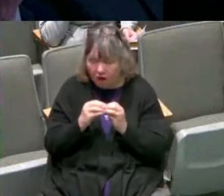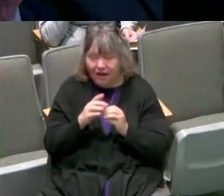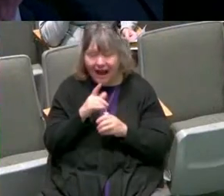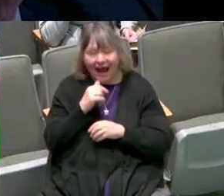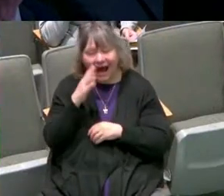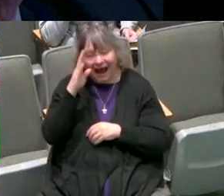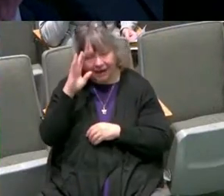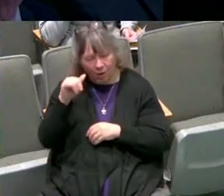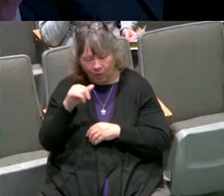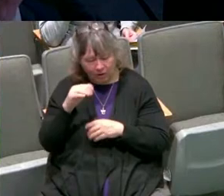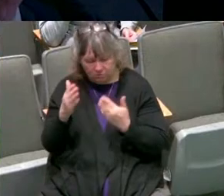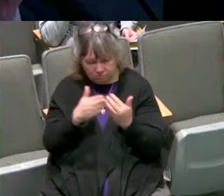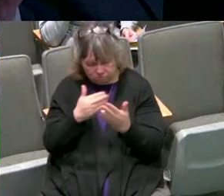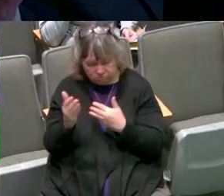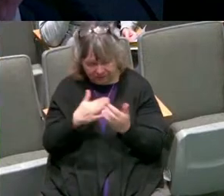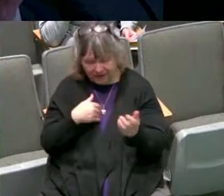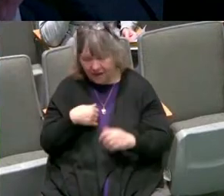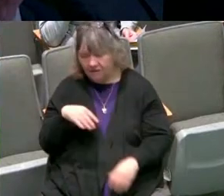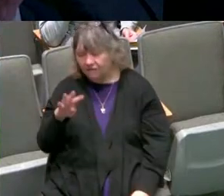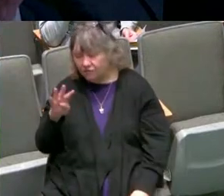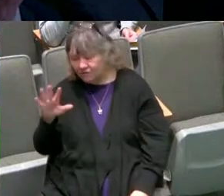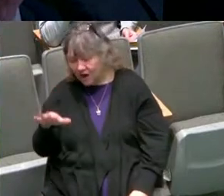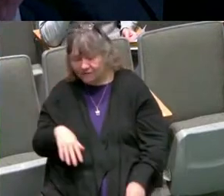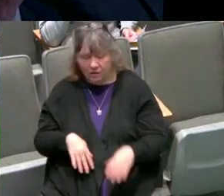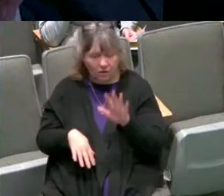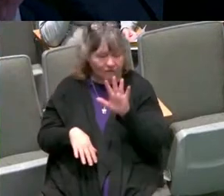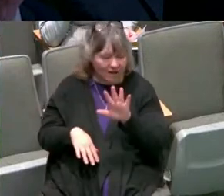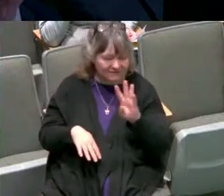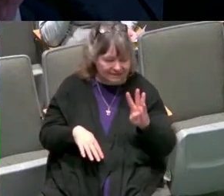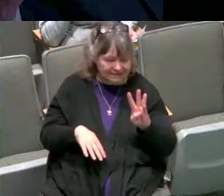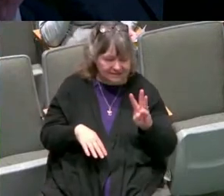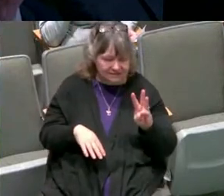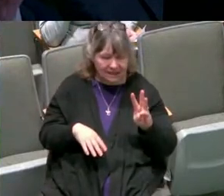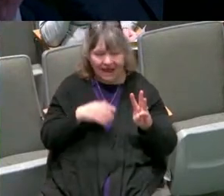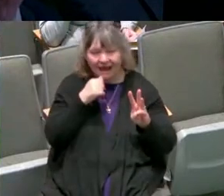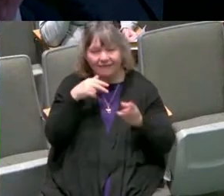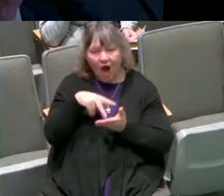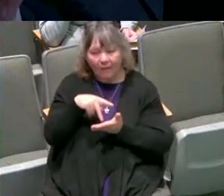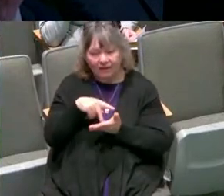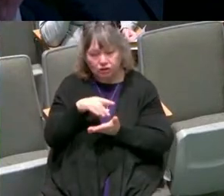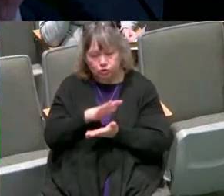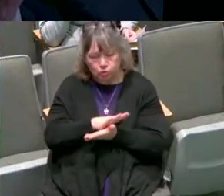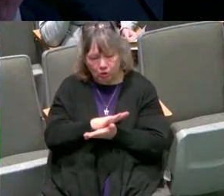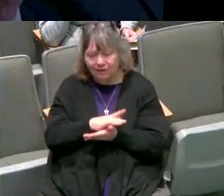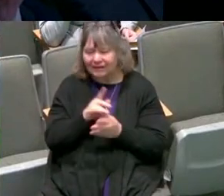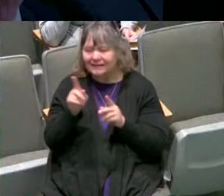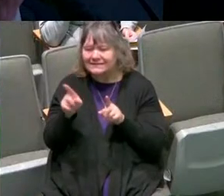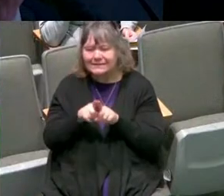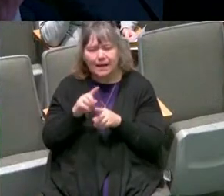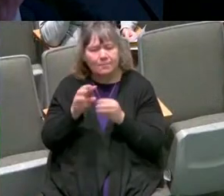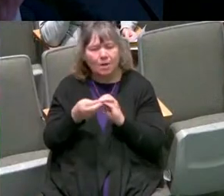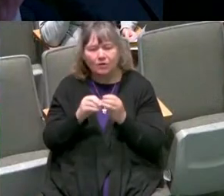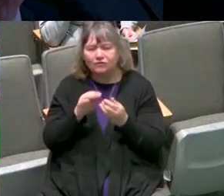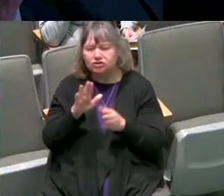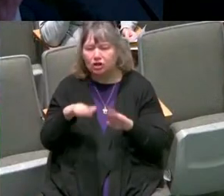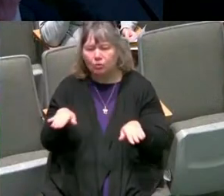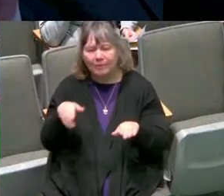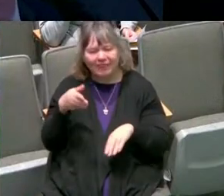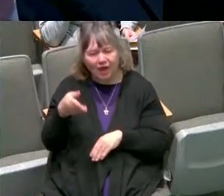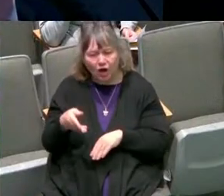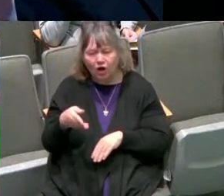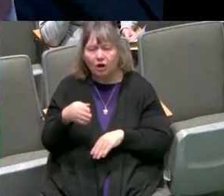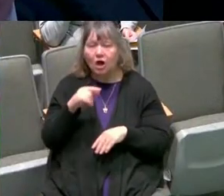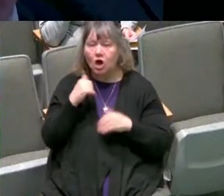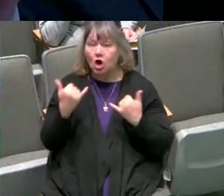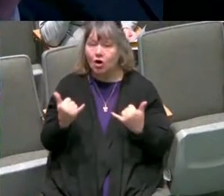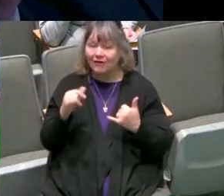it's irrelevant again whether you have four or five or five six in the Hopkins school the same number of children will be there currently